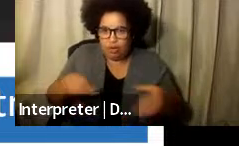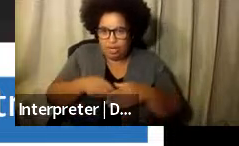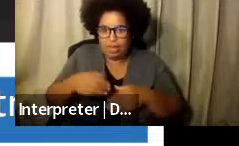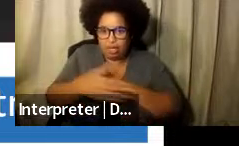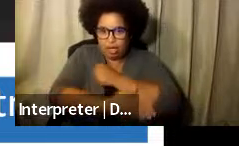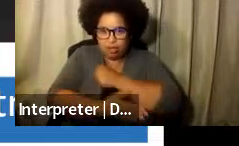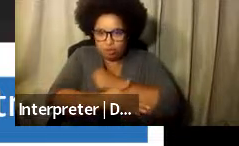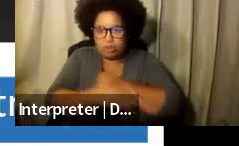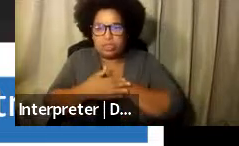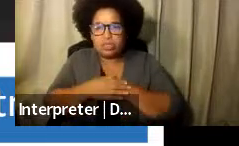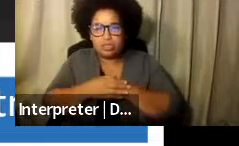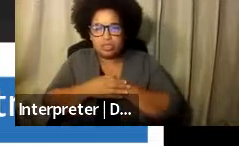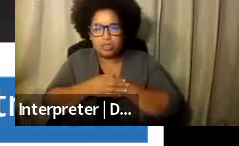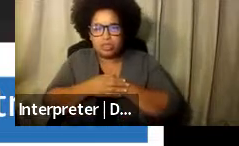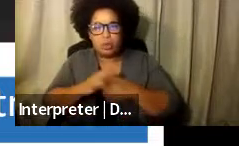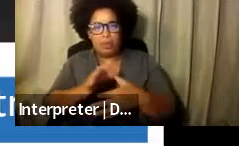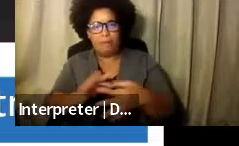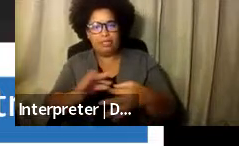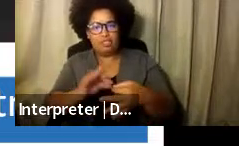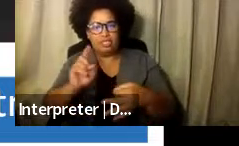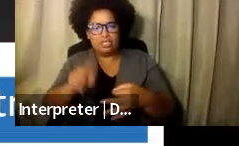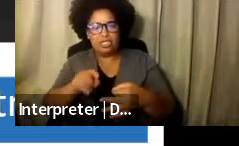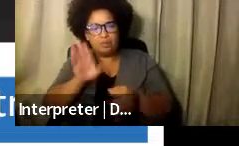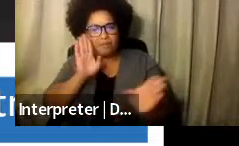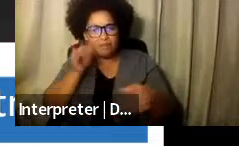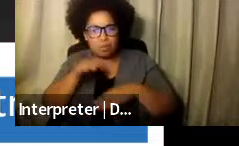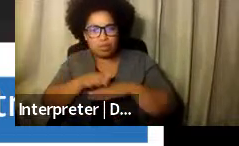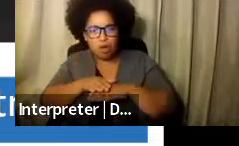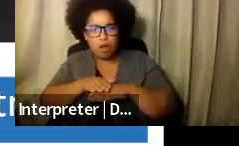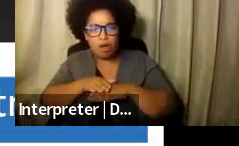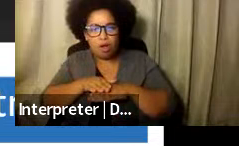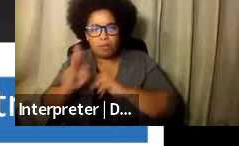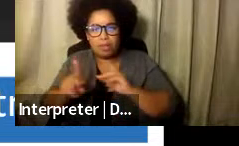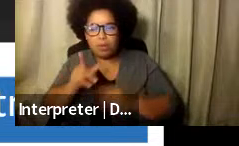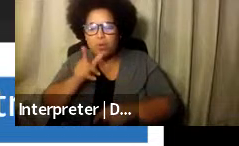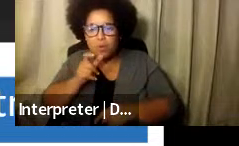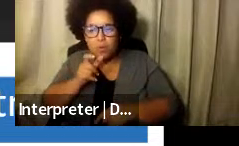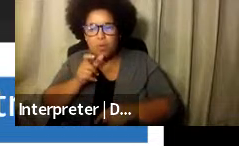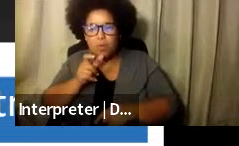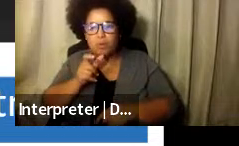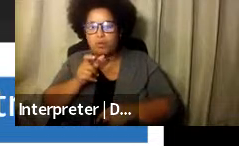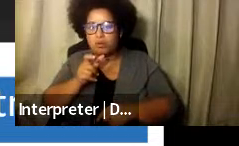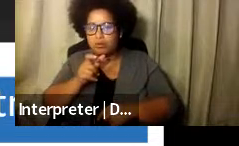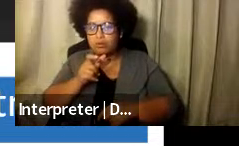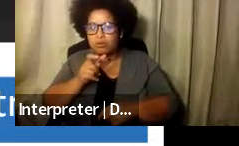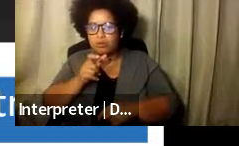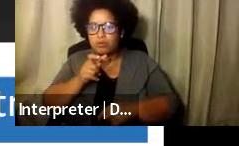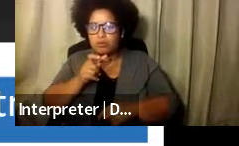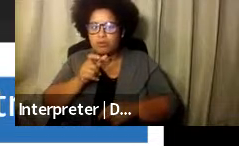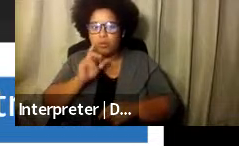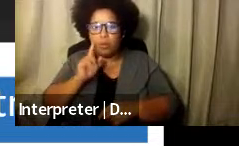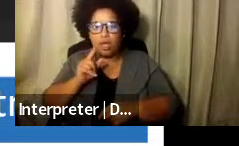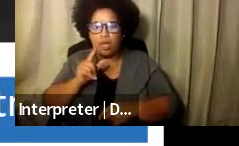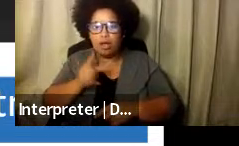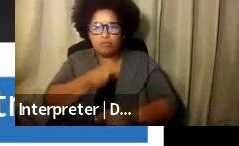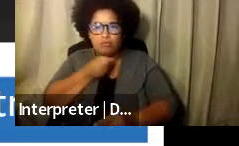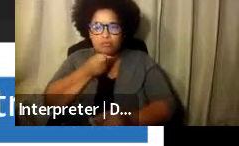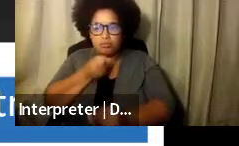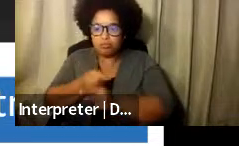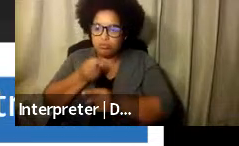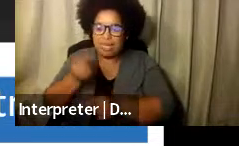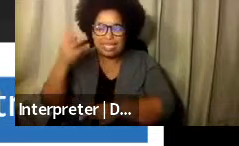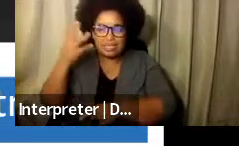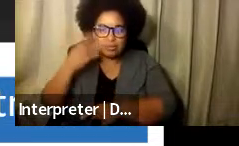right? So the messaging actually needs to be targeted and centered to the people who are going to, you know, bear the brunt of this